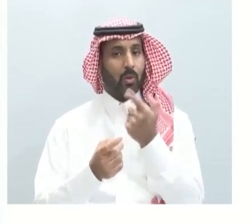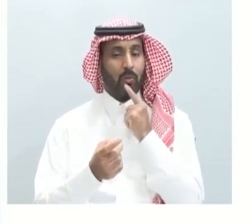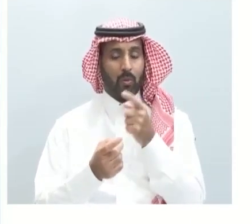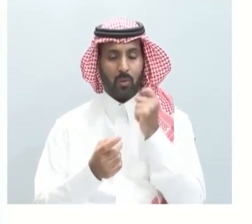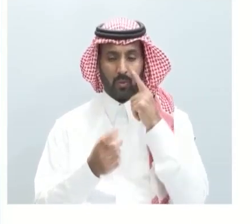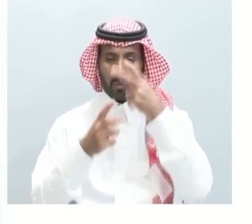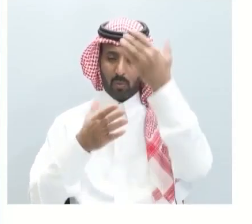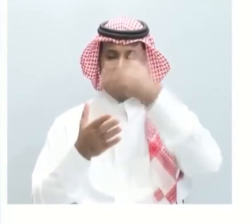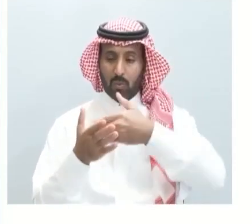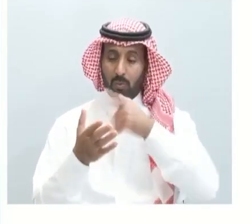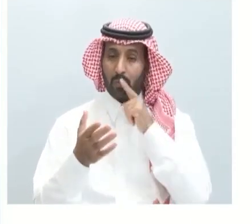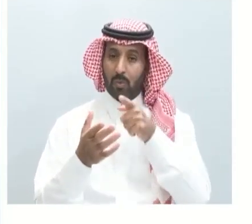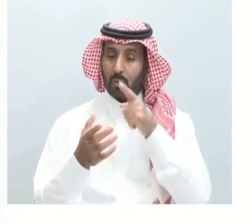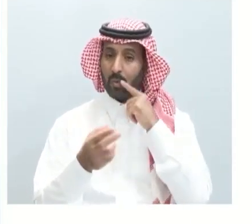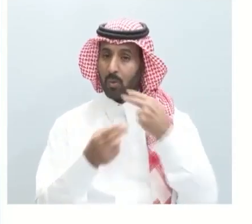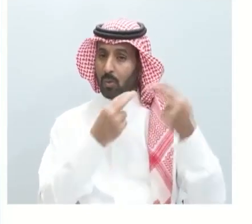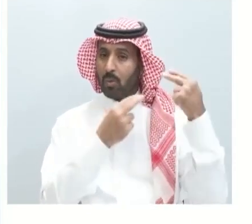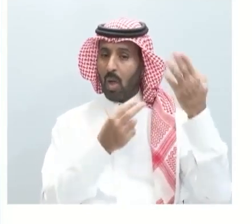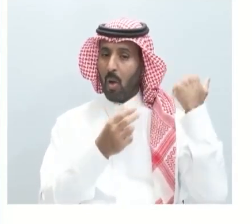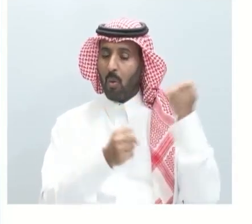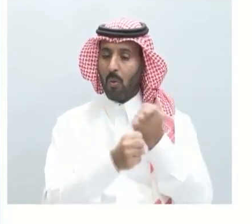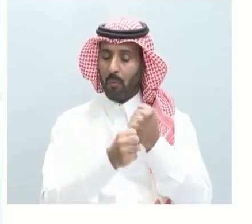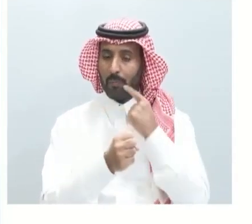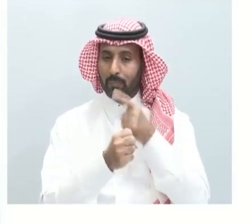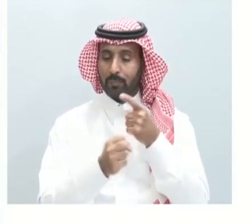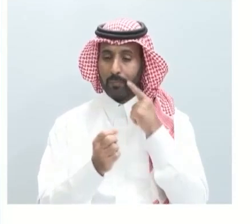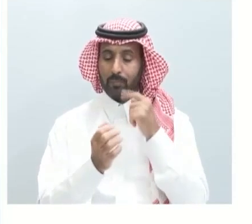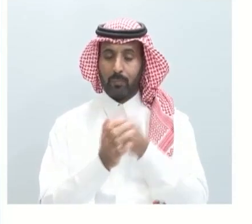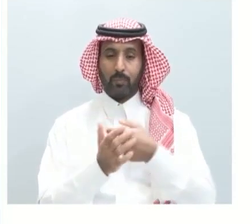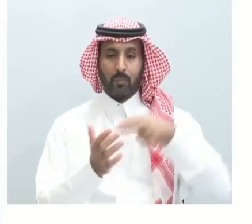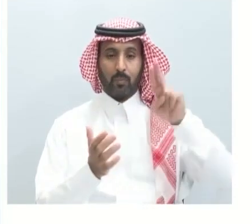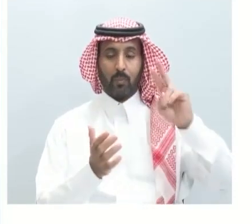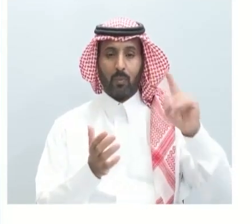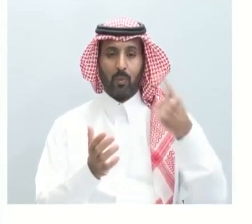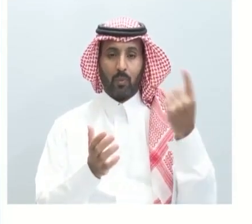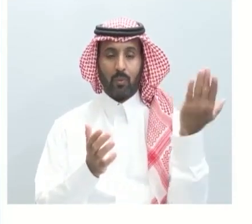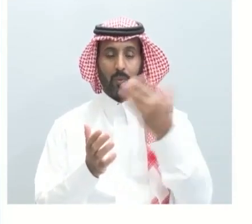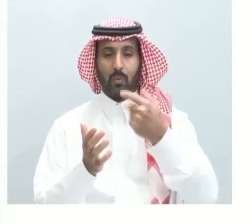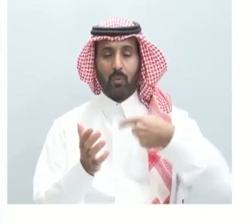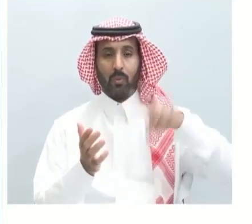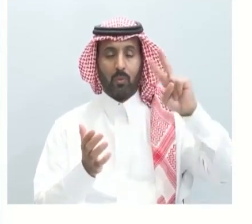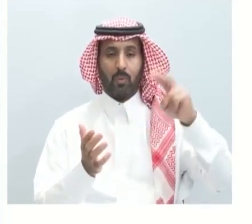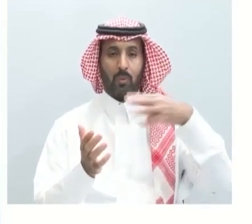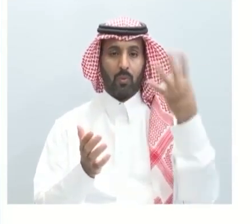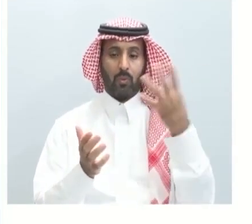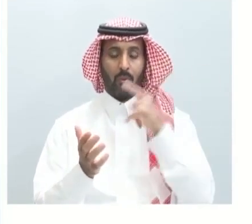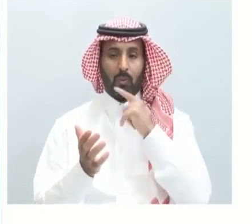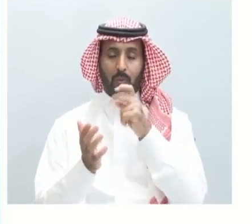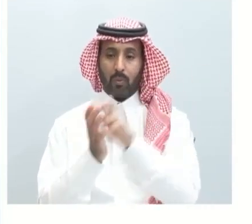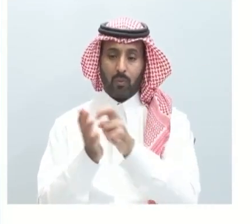shows about your culture include grammar points from units 1 to 4 so all the grammar points that we have taken in this